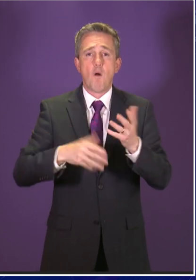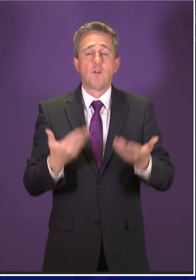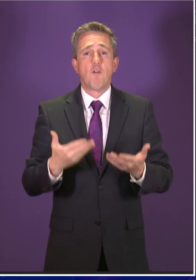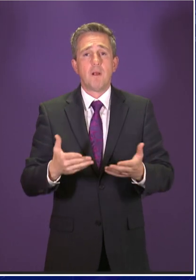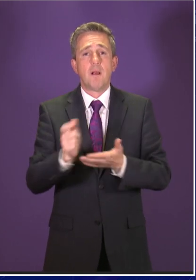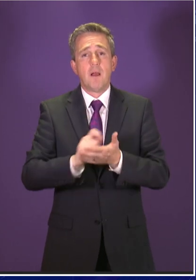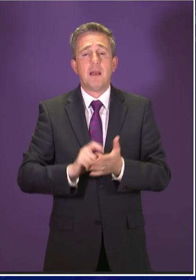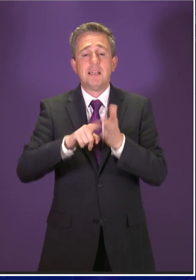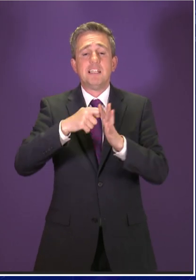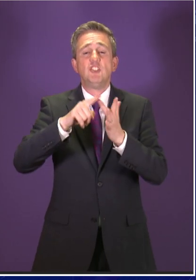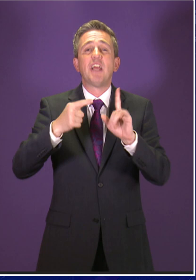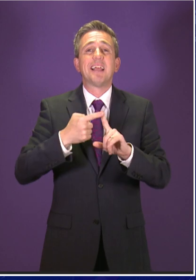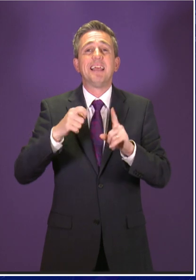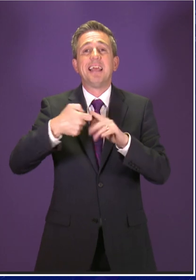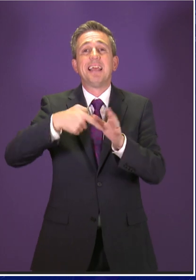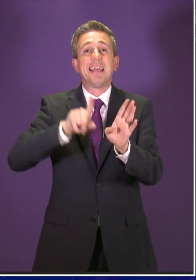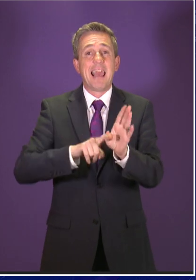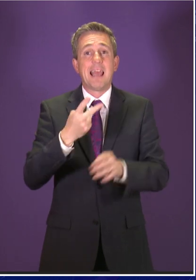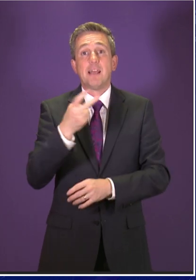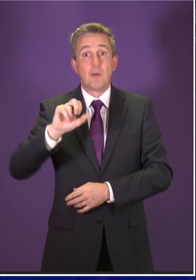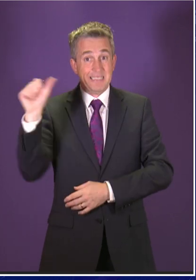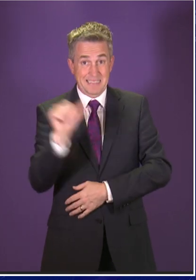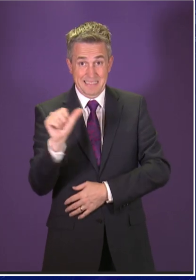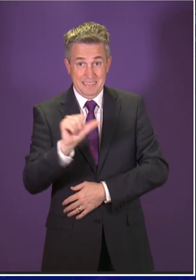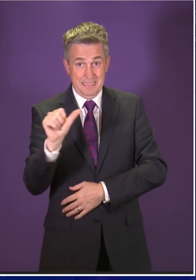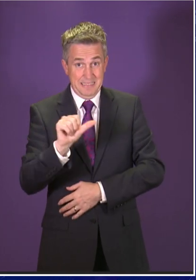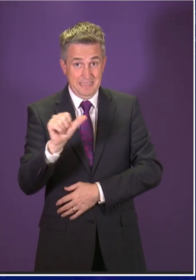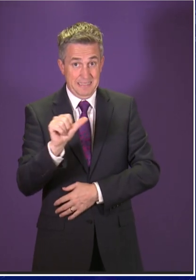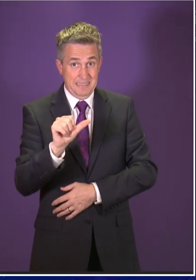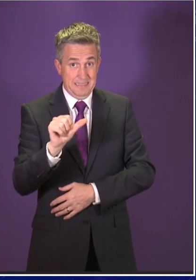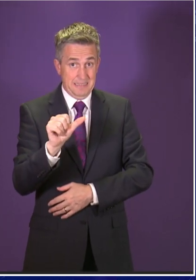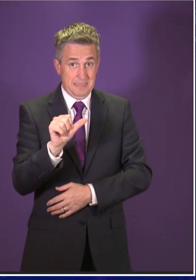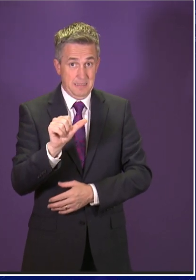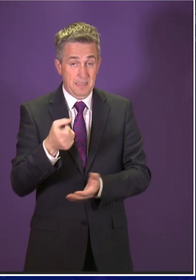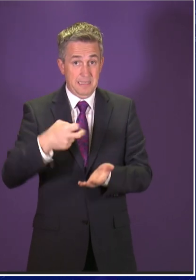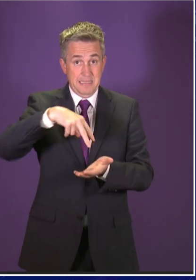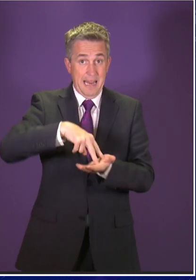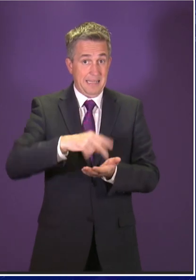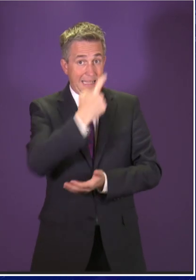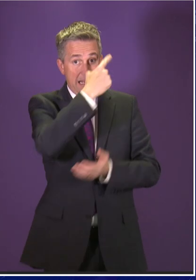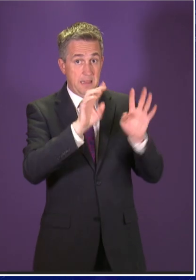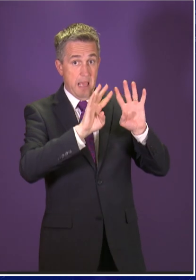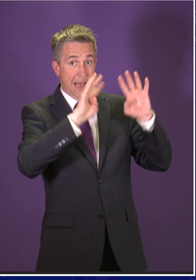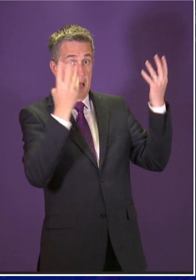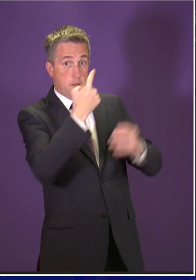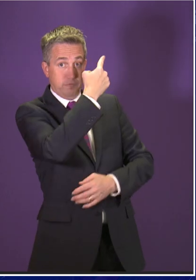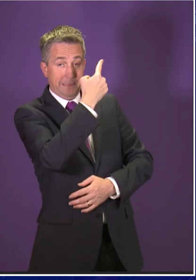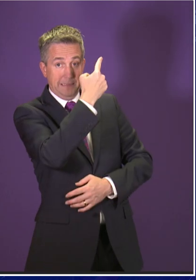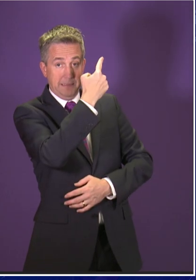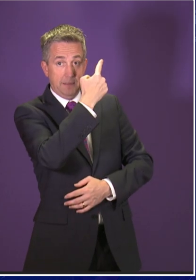Kay. In 2016, in this very chamber, standing up in the gallery right